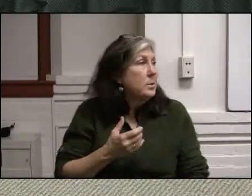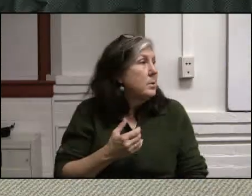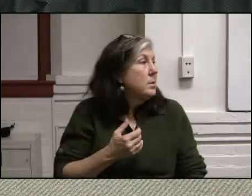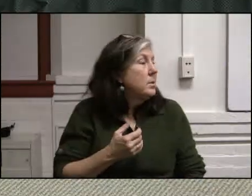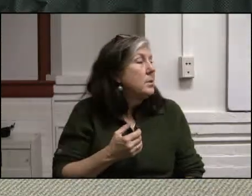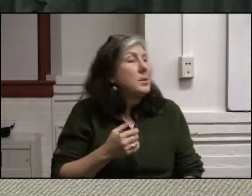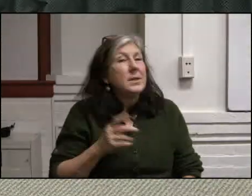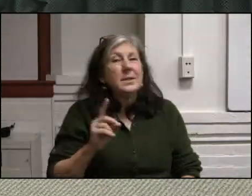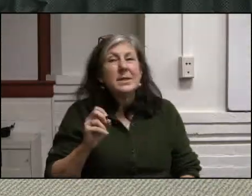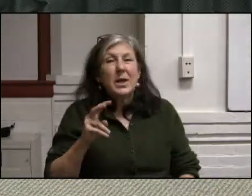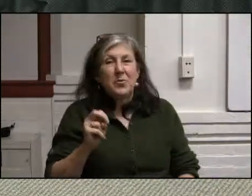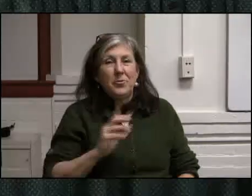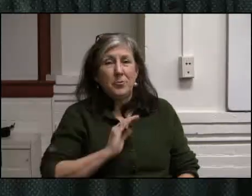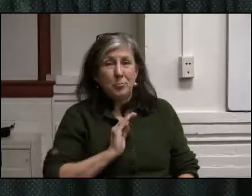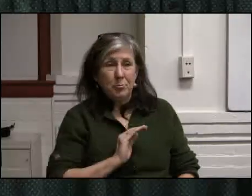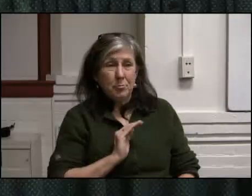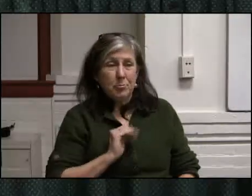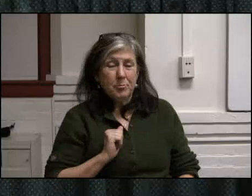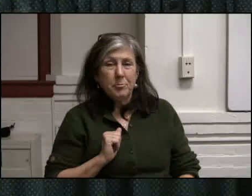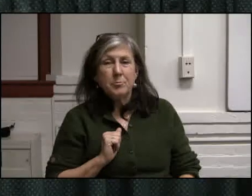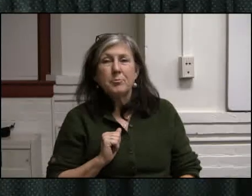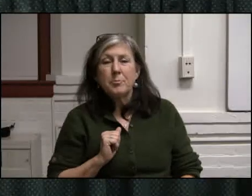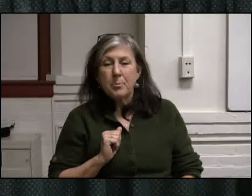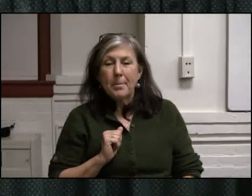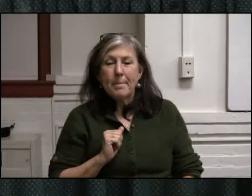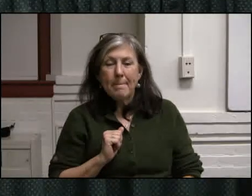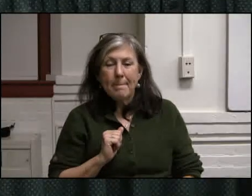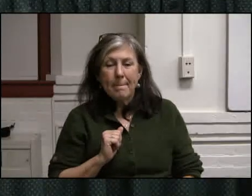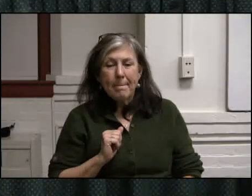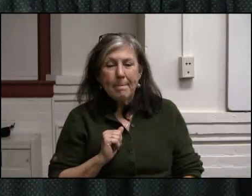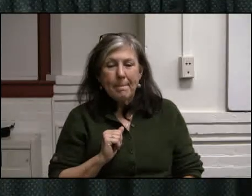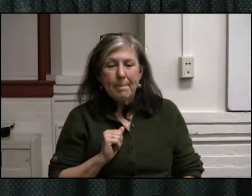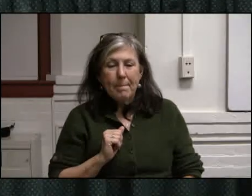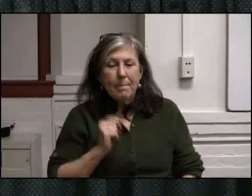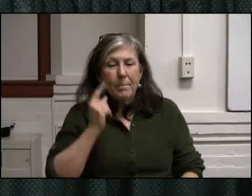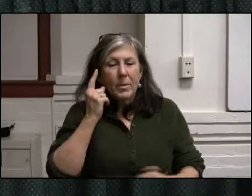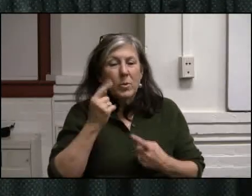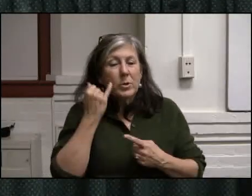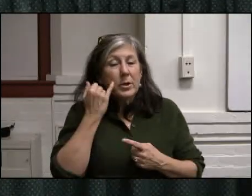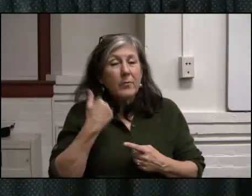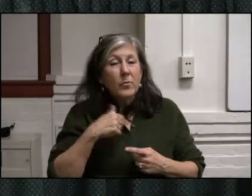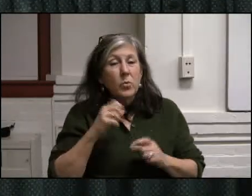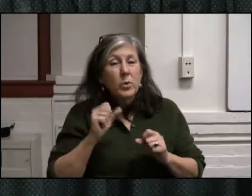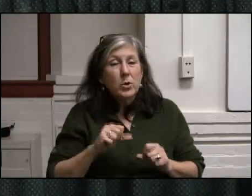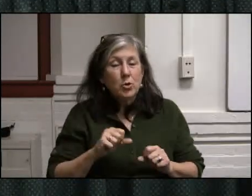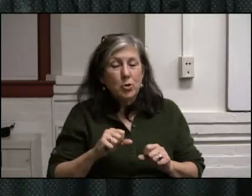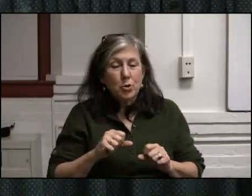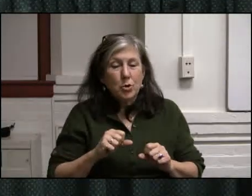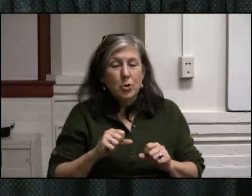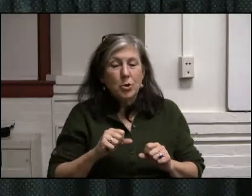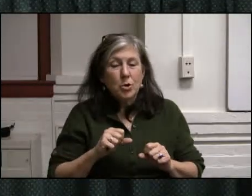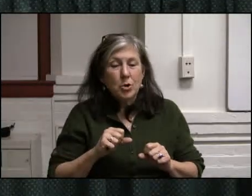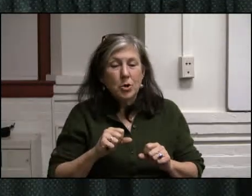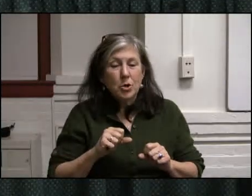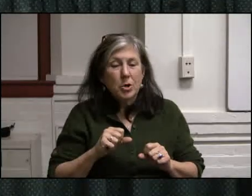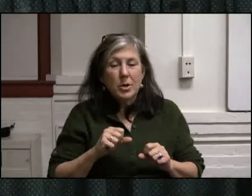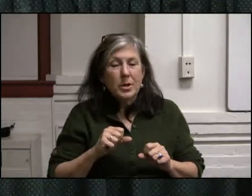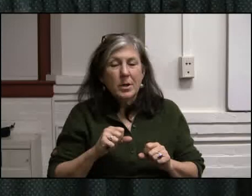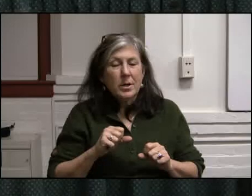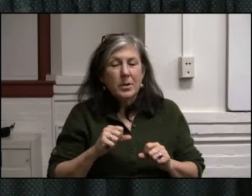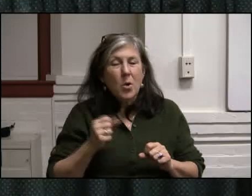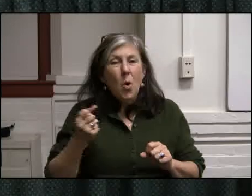yes. I wonder if we could also set aside the conversation about